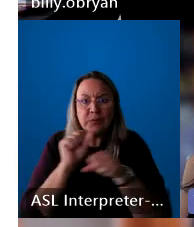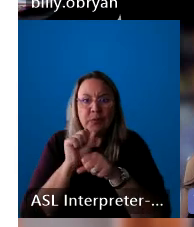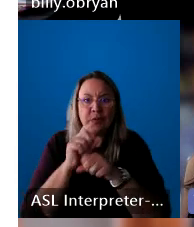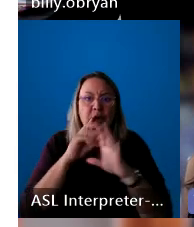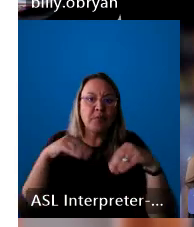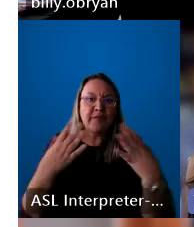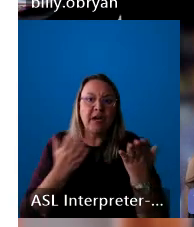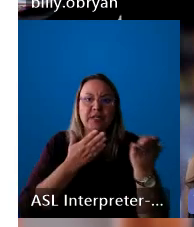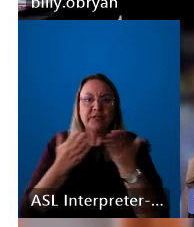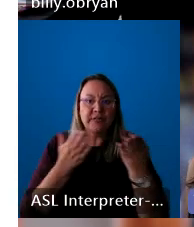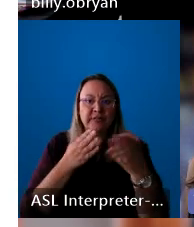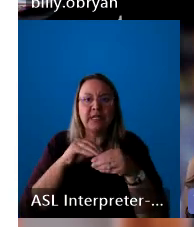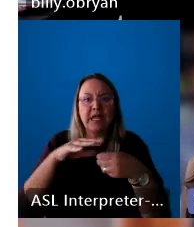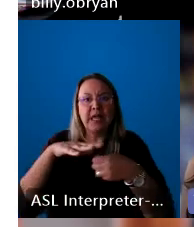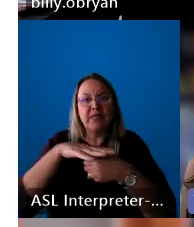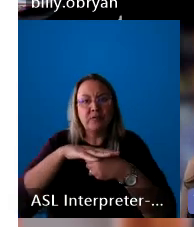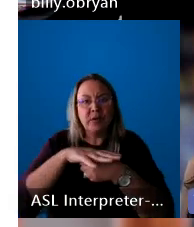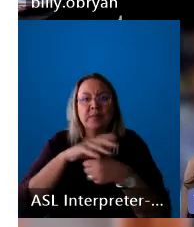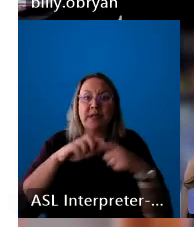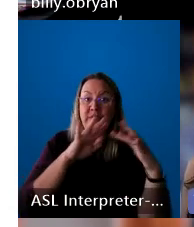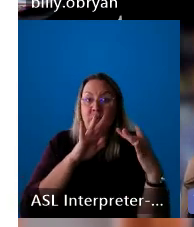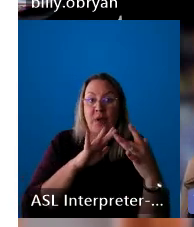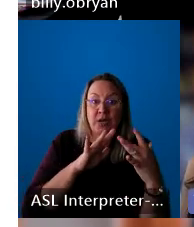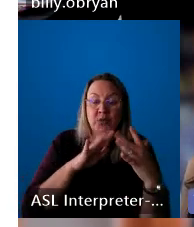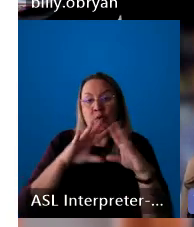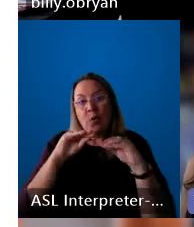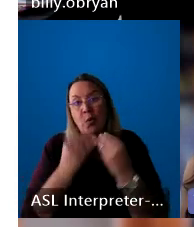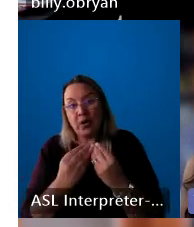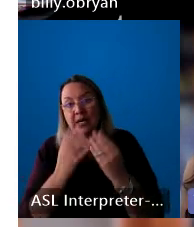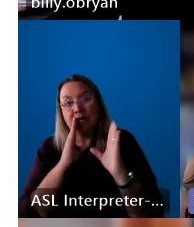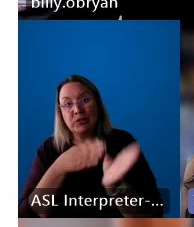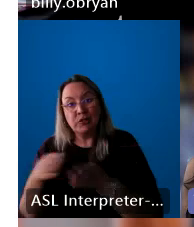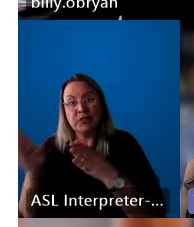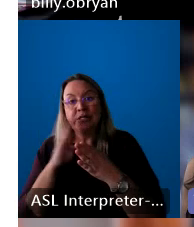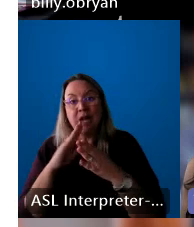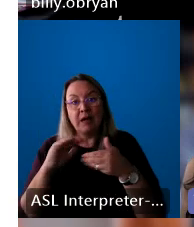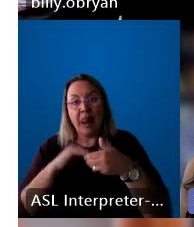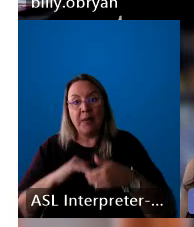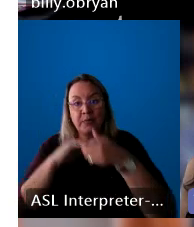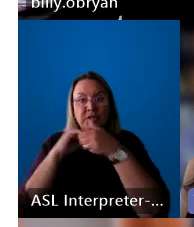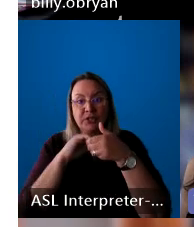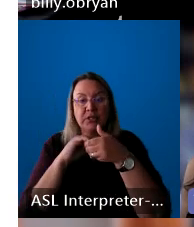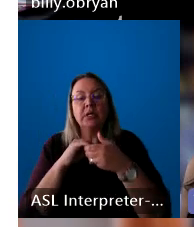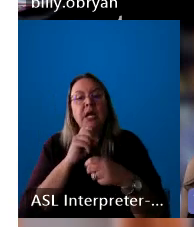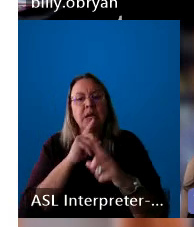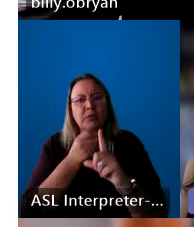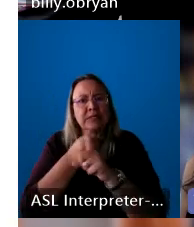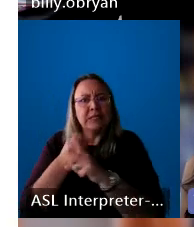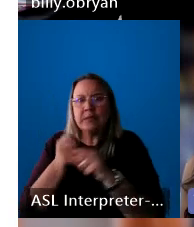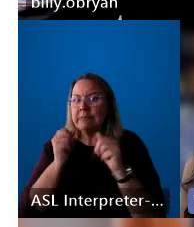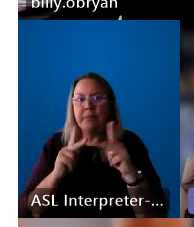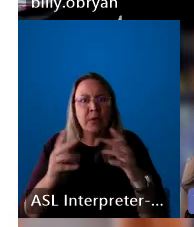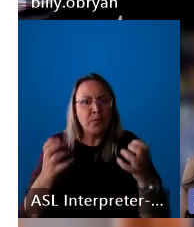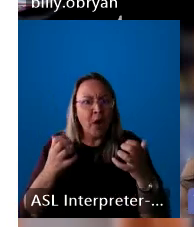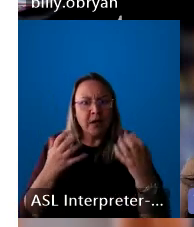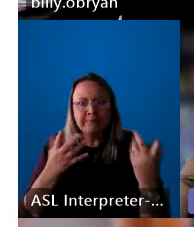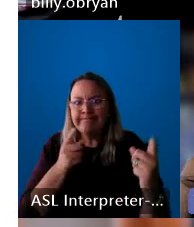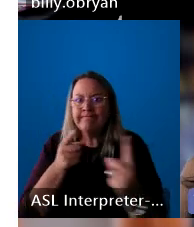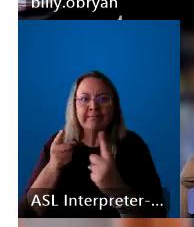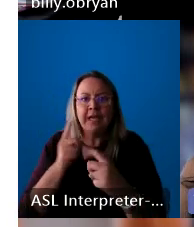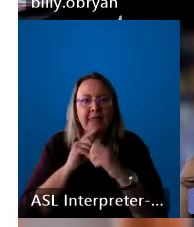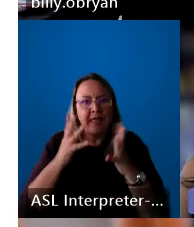providing services in the realms of outreach, organizing, and collaboration. Damon wants to impact as many people as he can and leave behind a